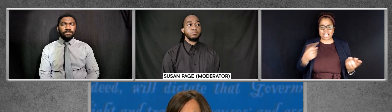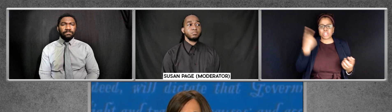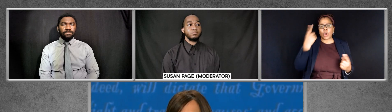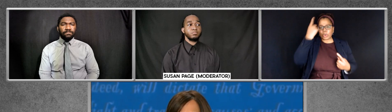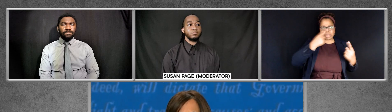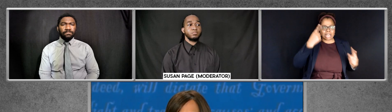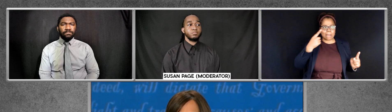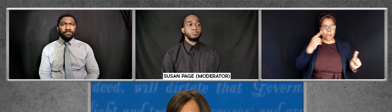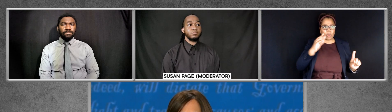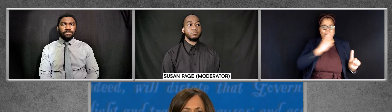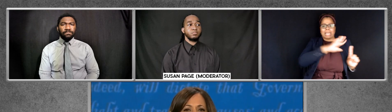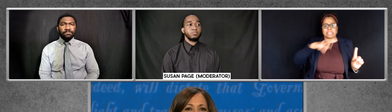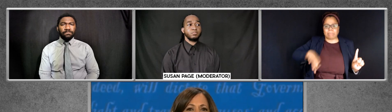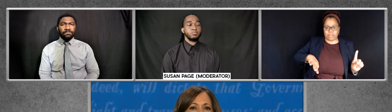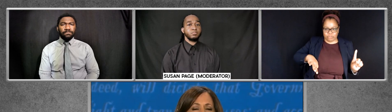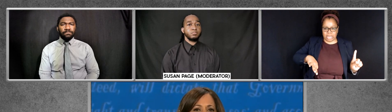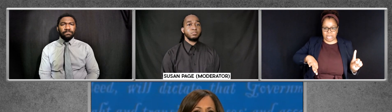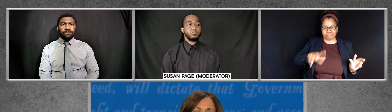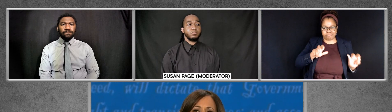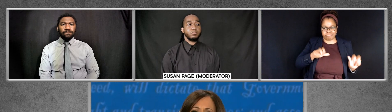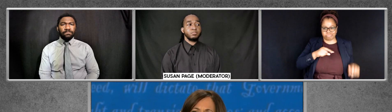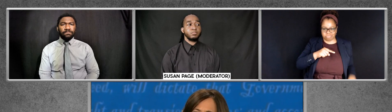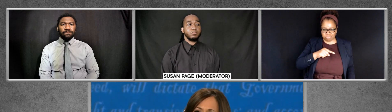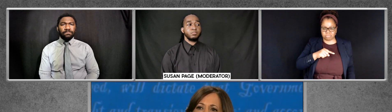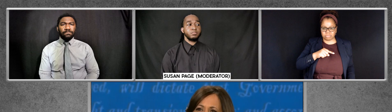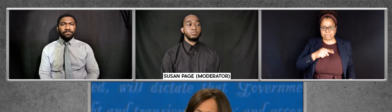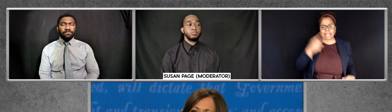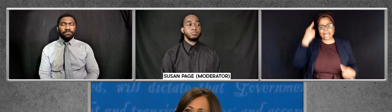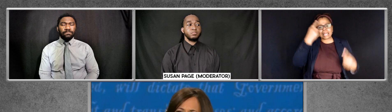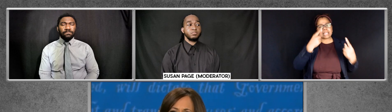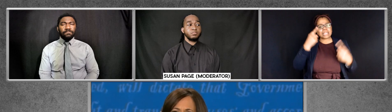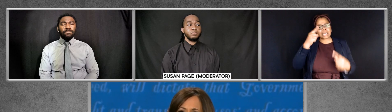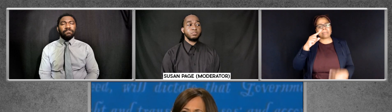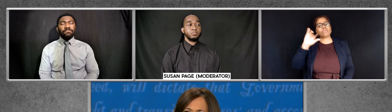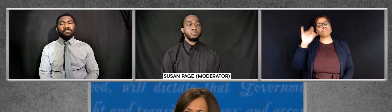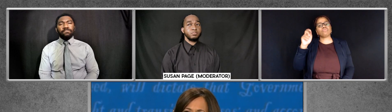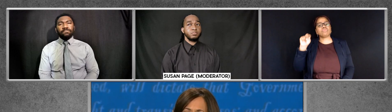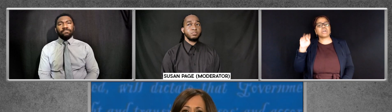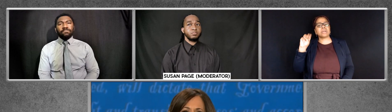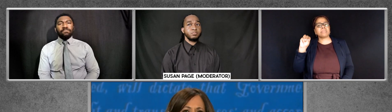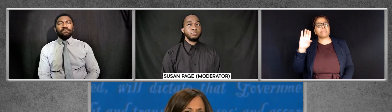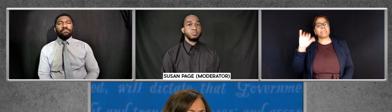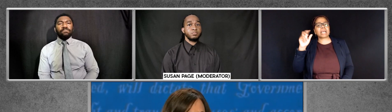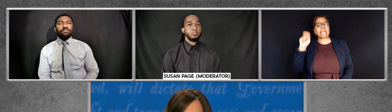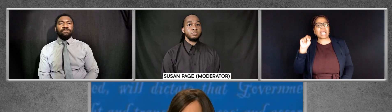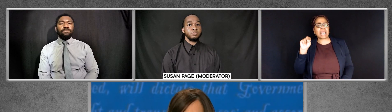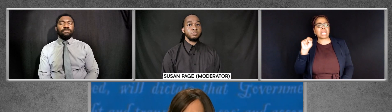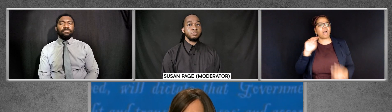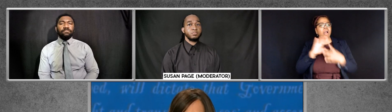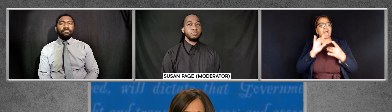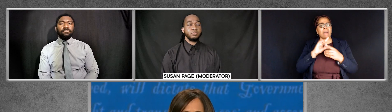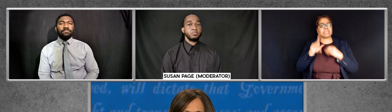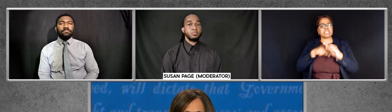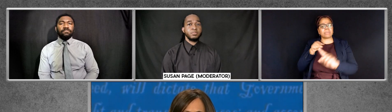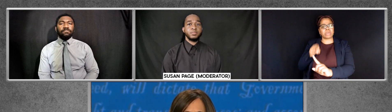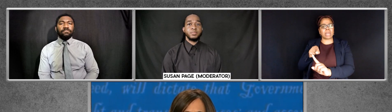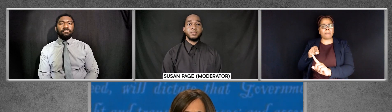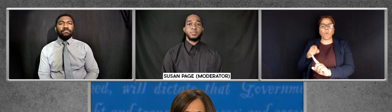in it for him. Let's take what he said about John McCain, a great American hero.